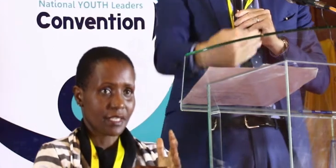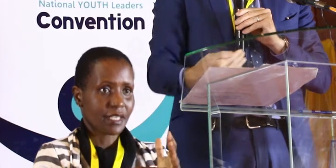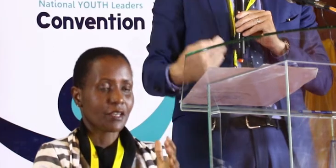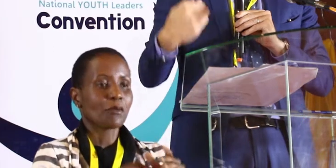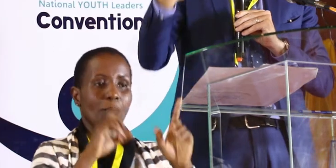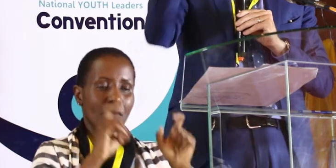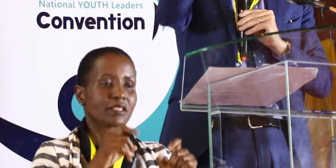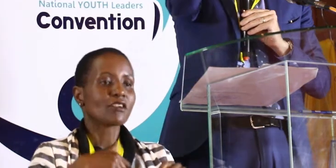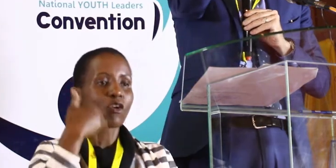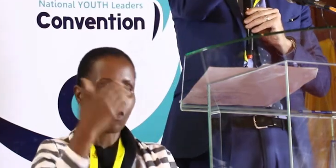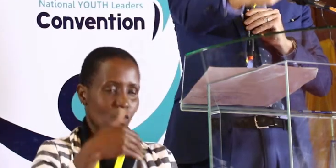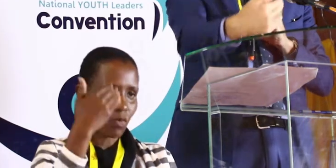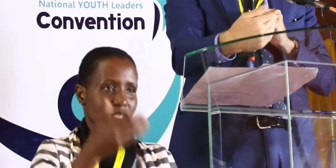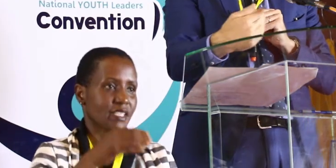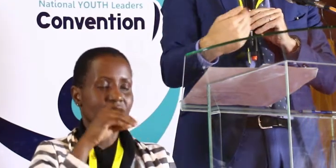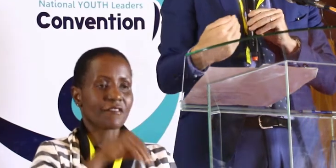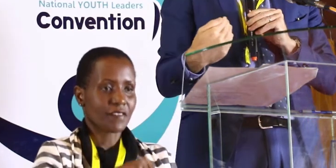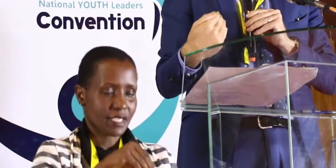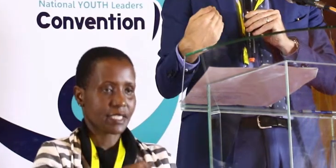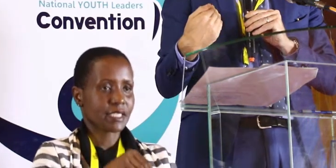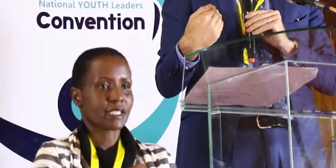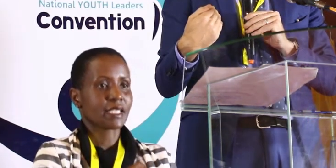invest in competence and